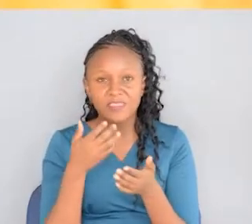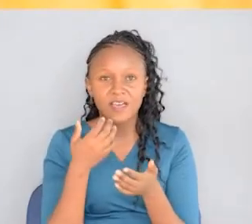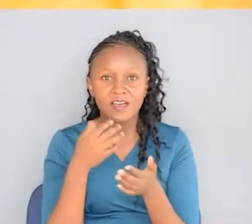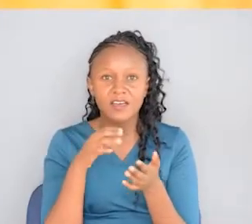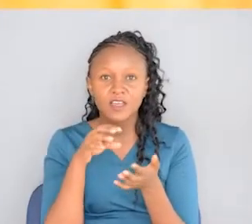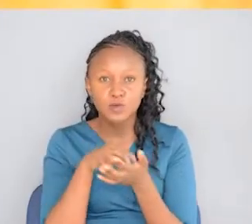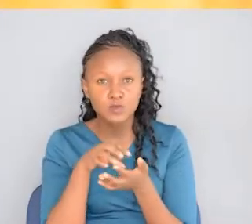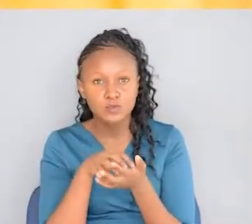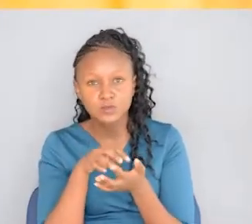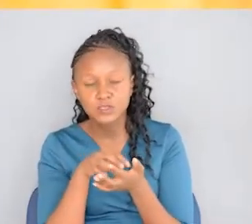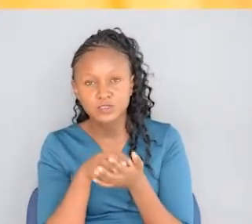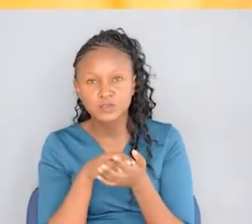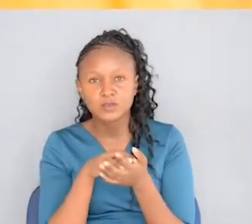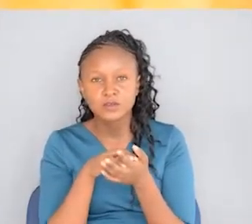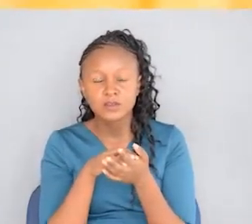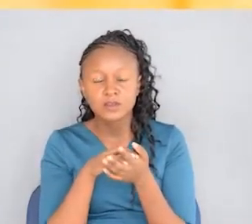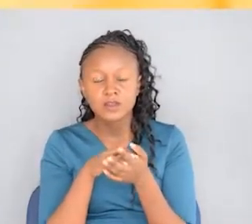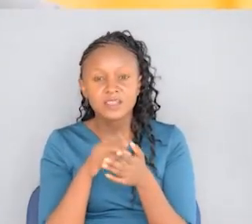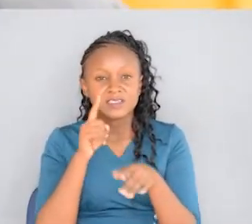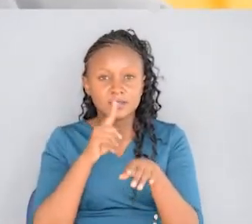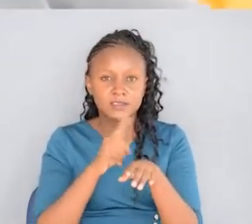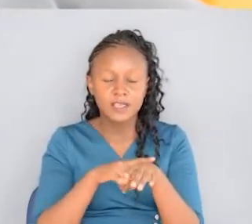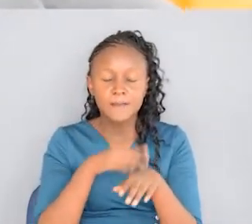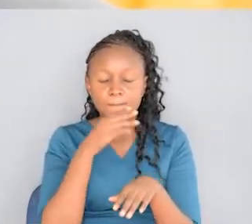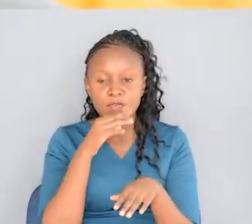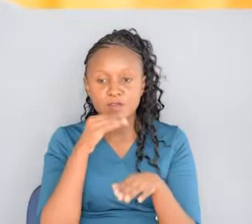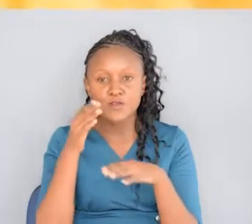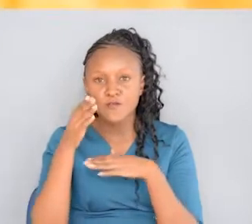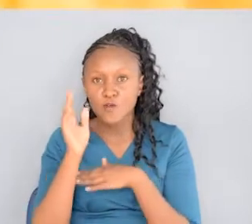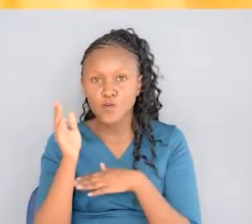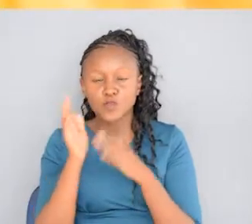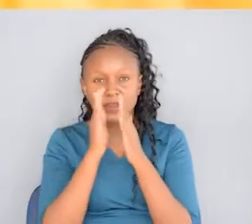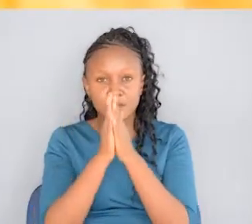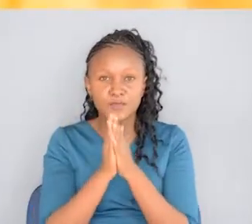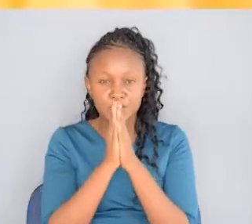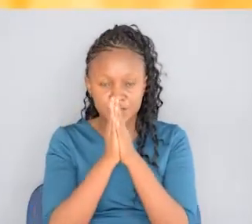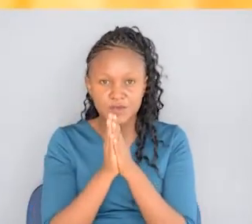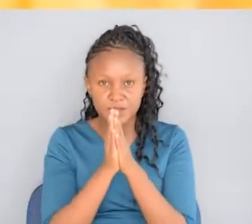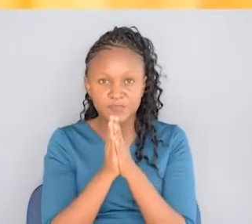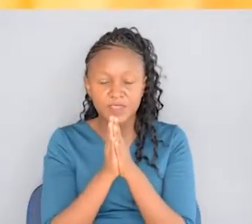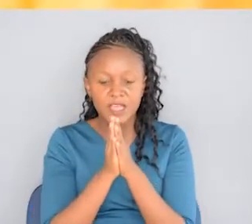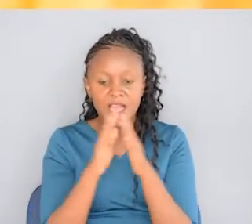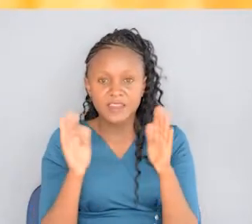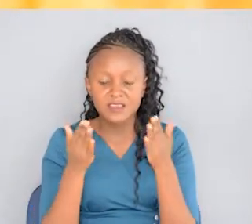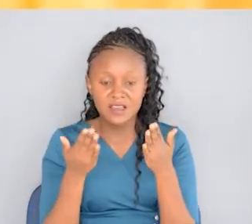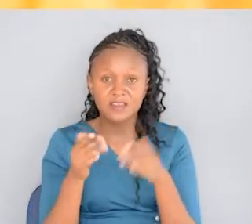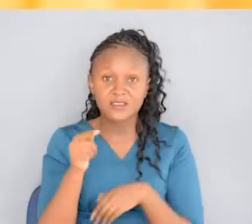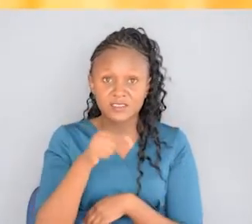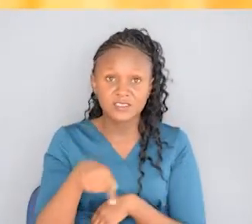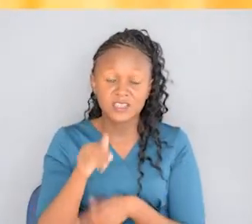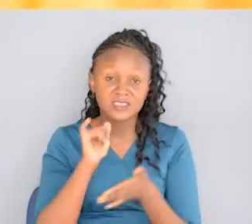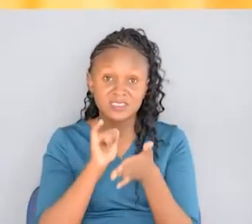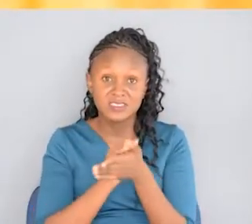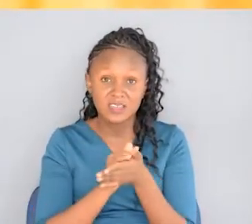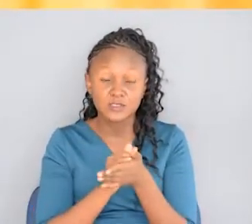brings when men of God gather together in agreement. And I encourage us that we bring back